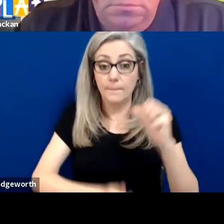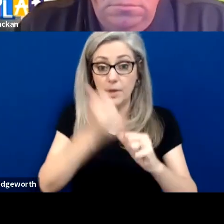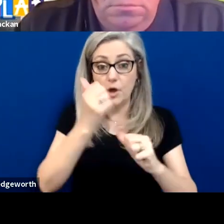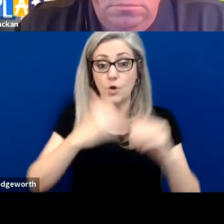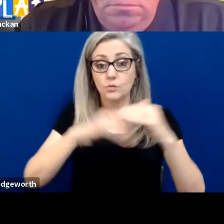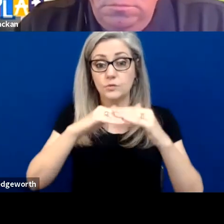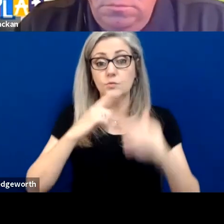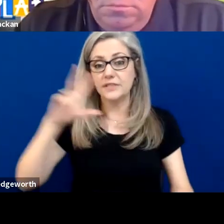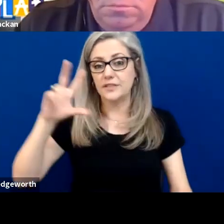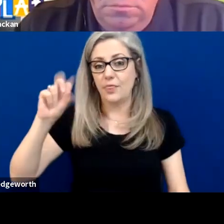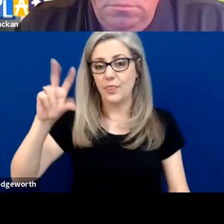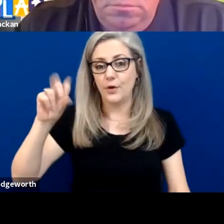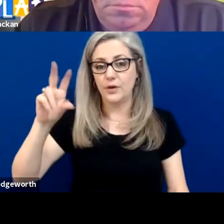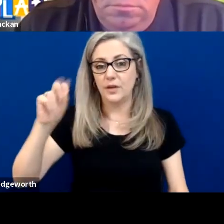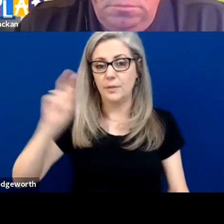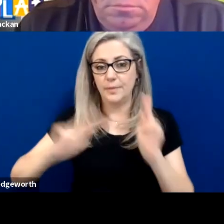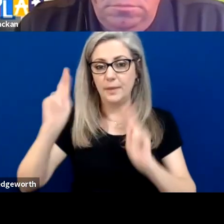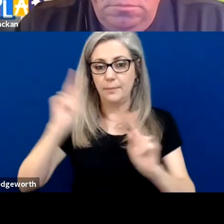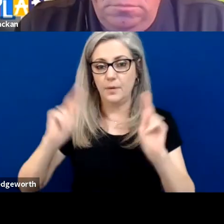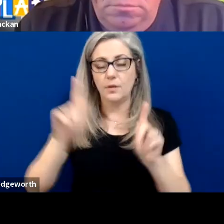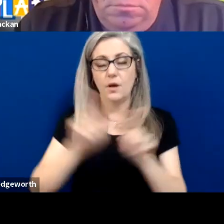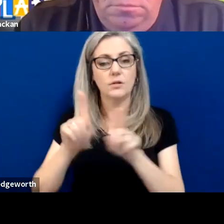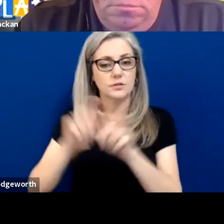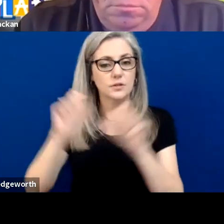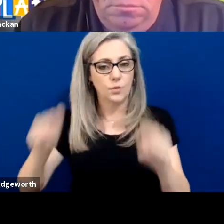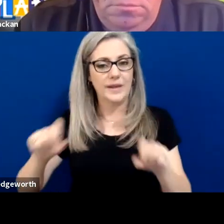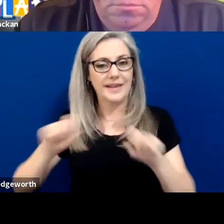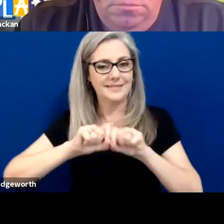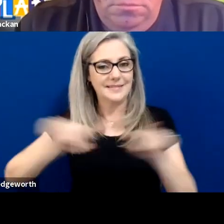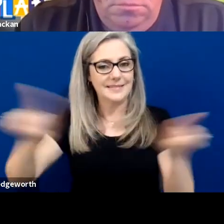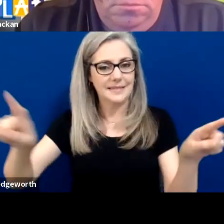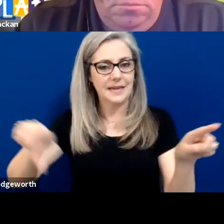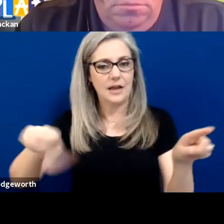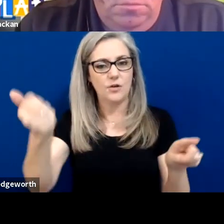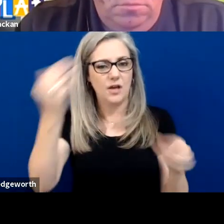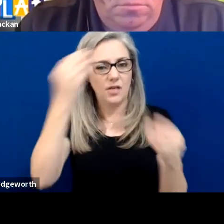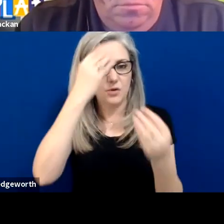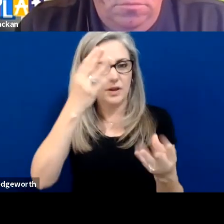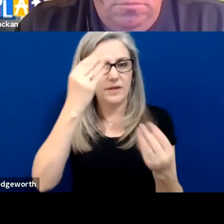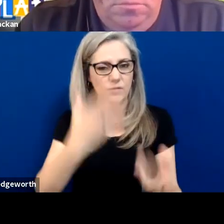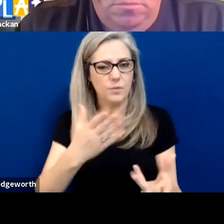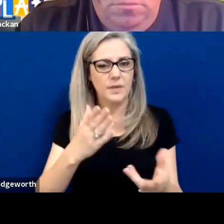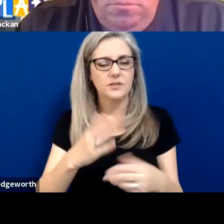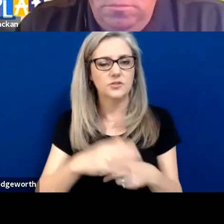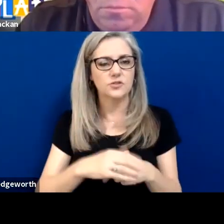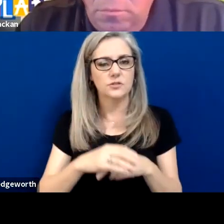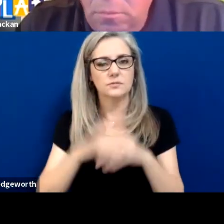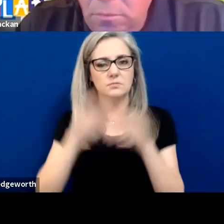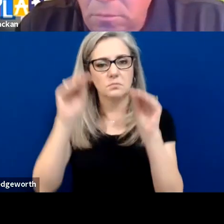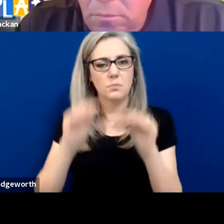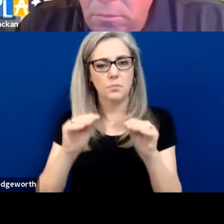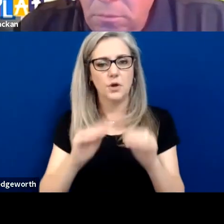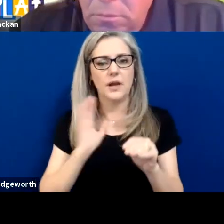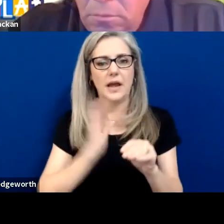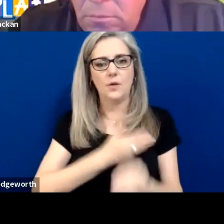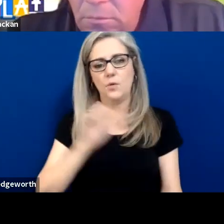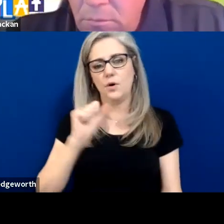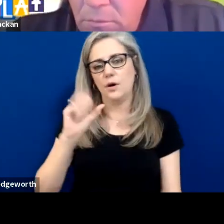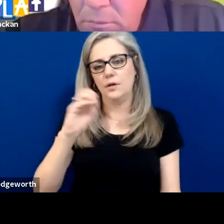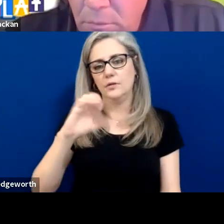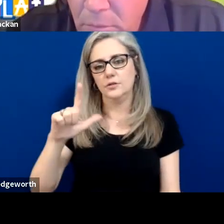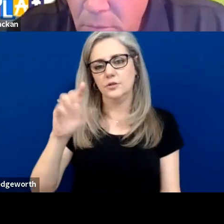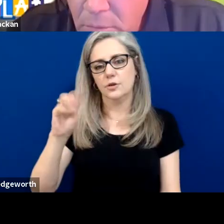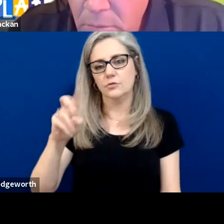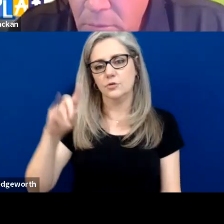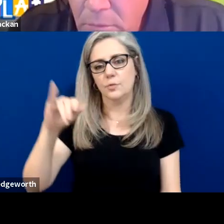So, we can also send out other information in our social and put on our social media that, you can share